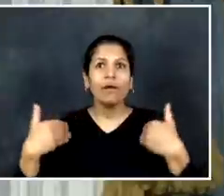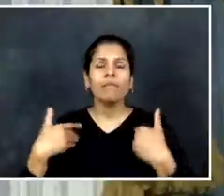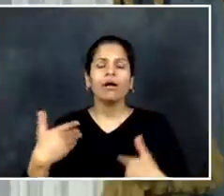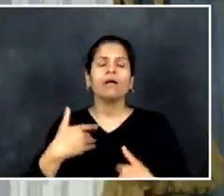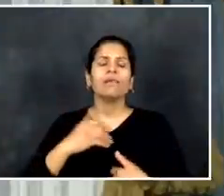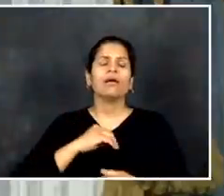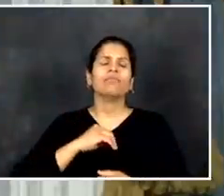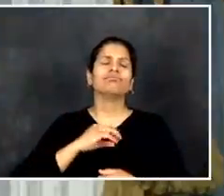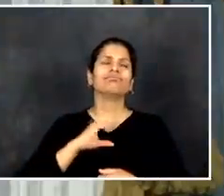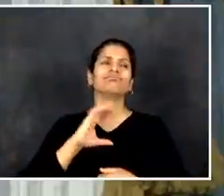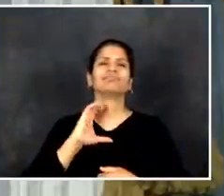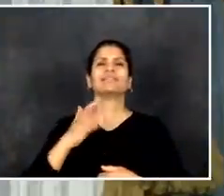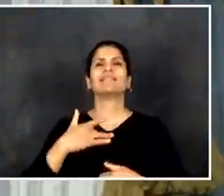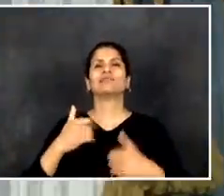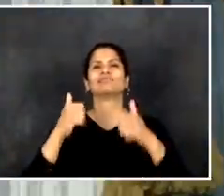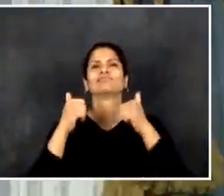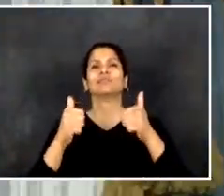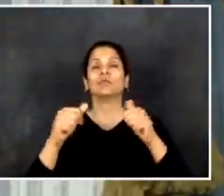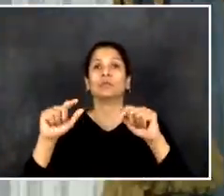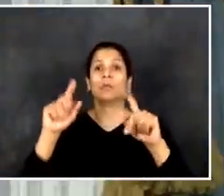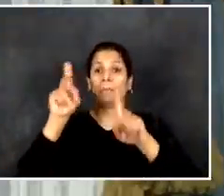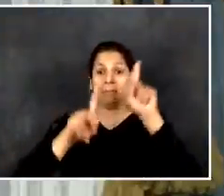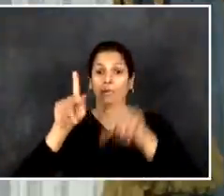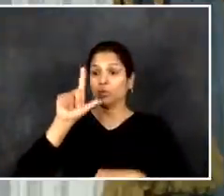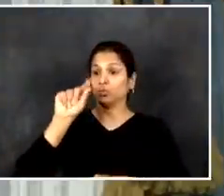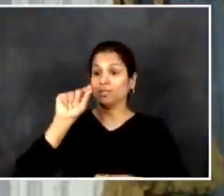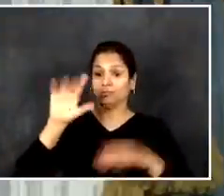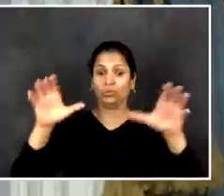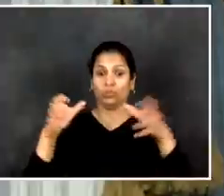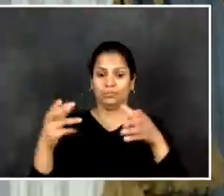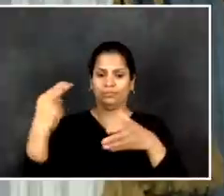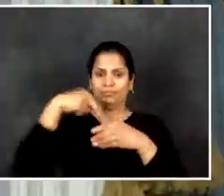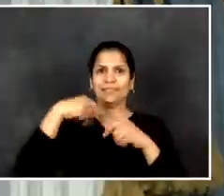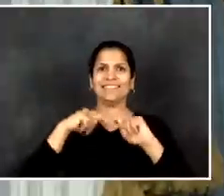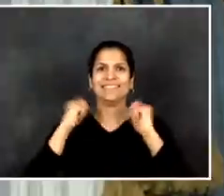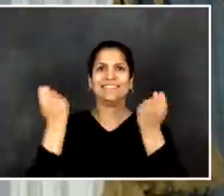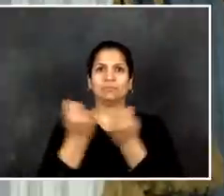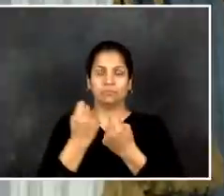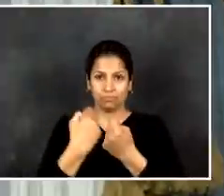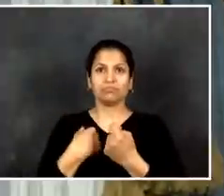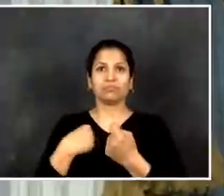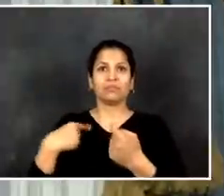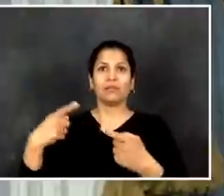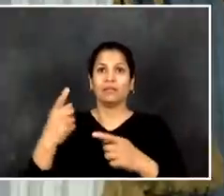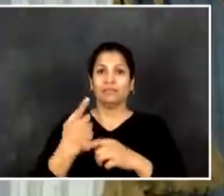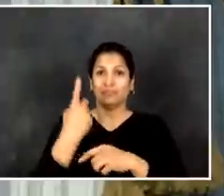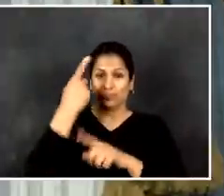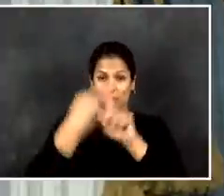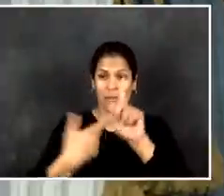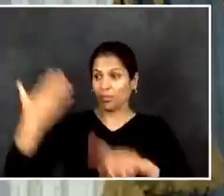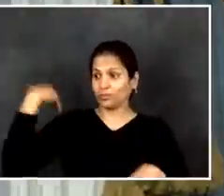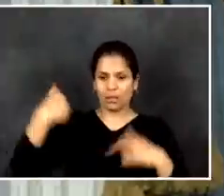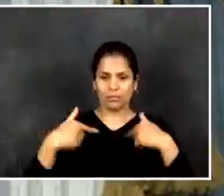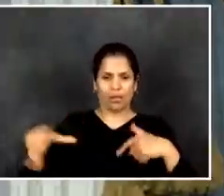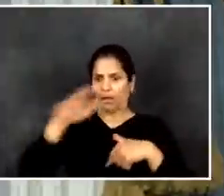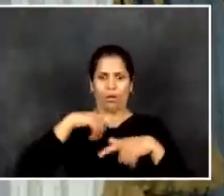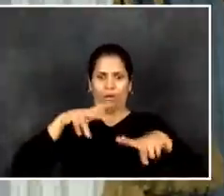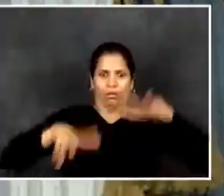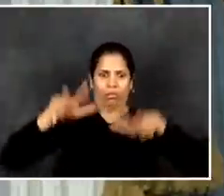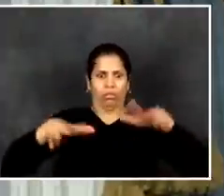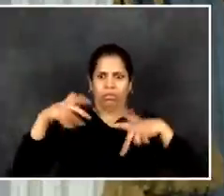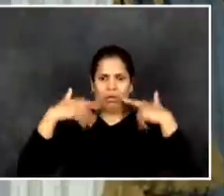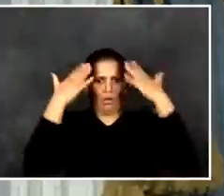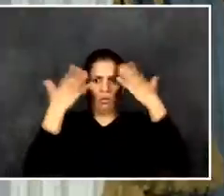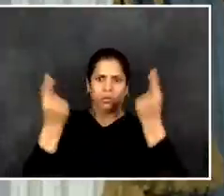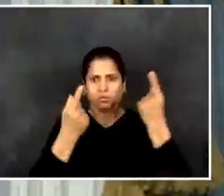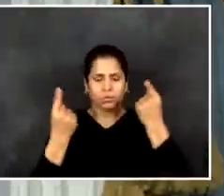what a PEEP valve was, and today can, you know, tell you all about the different components that are necessary to construct a device. And we're just honored to be a part of this team.